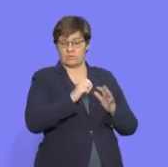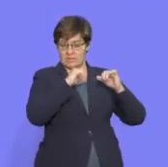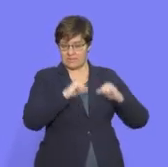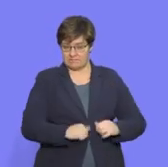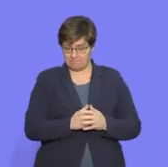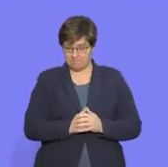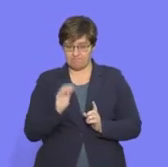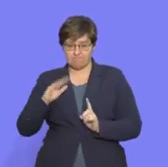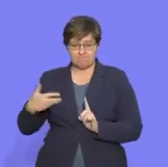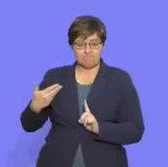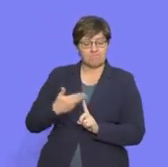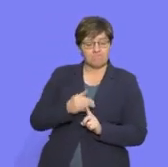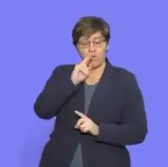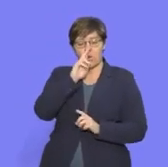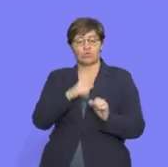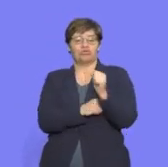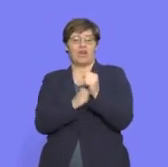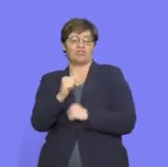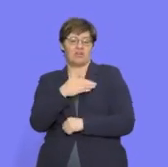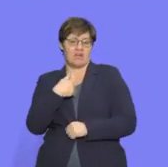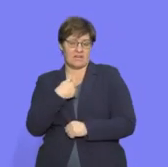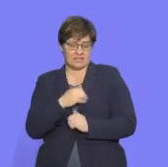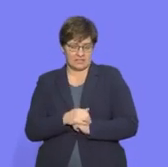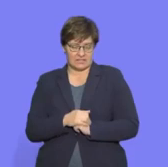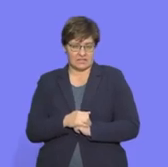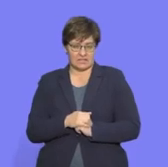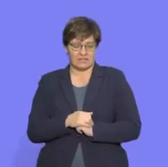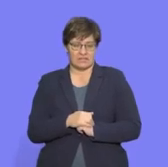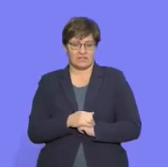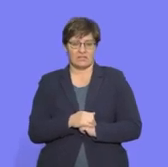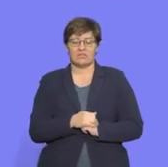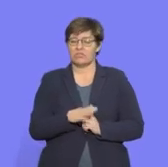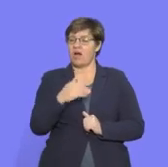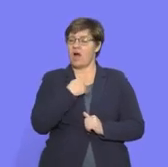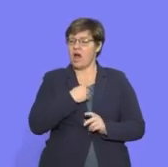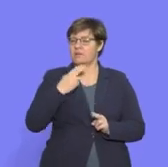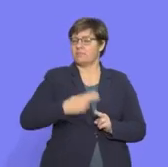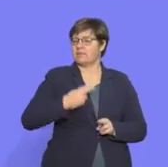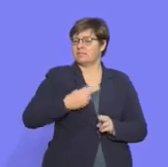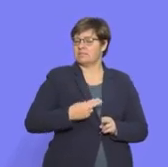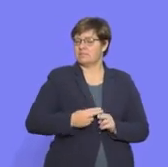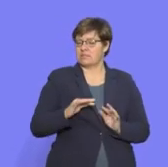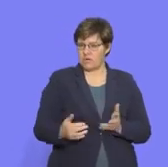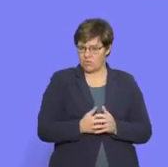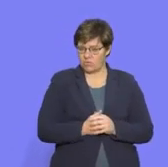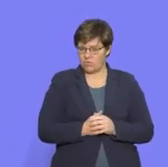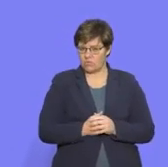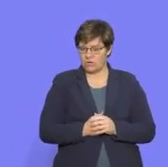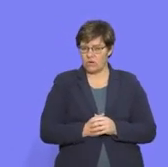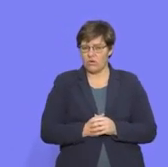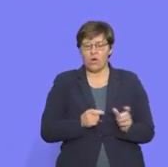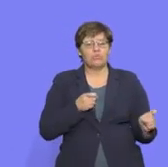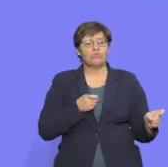transport system. And so far, we've looked at the structure of the heart. We have looked at how the heart beats, right, and